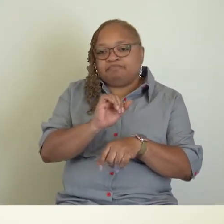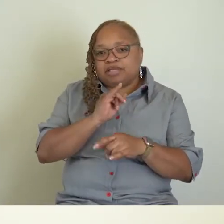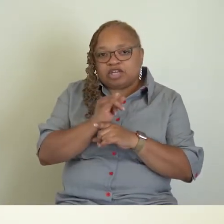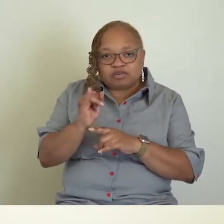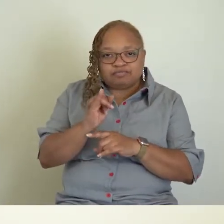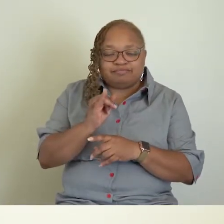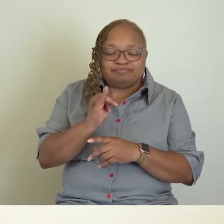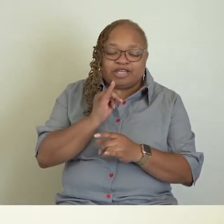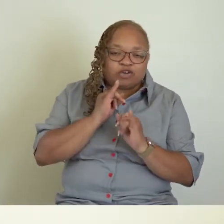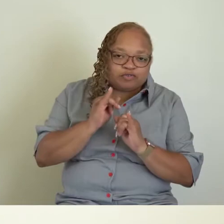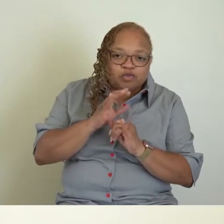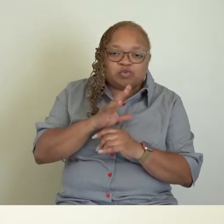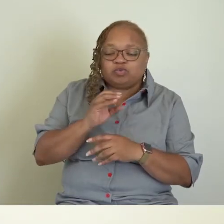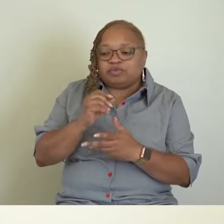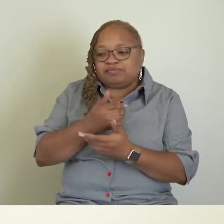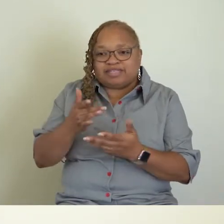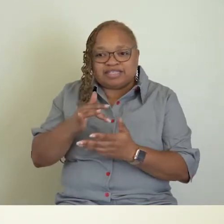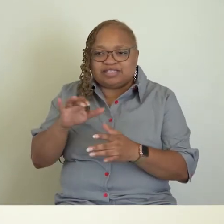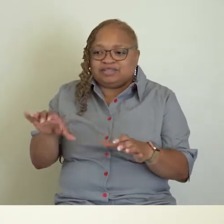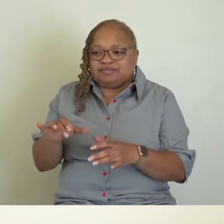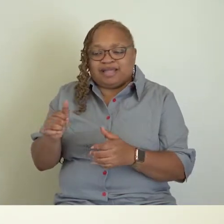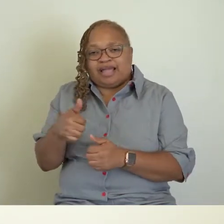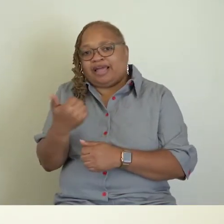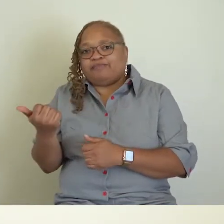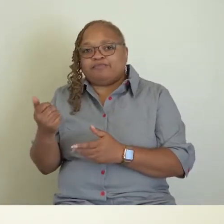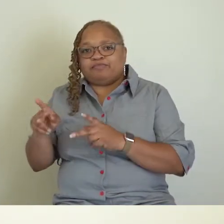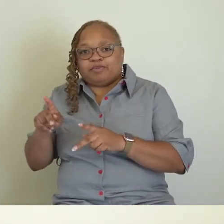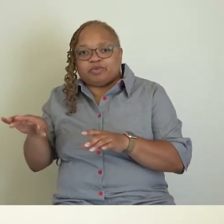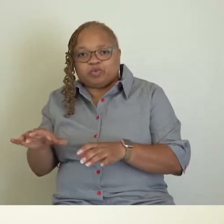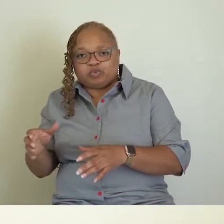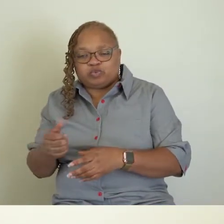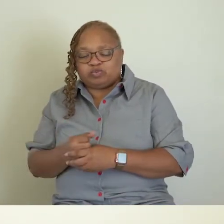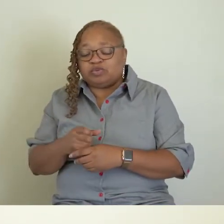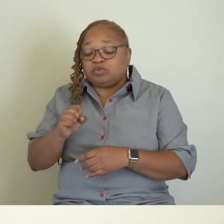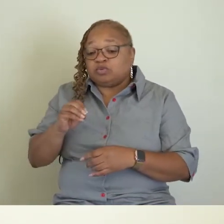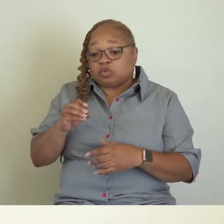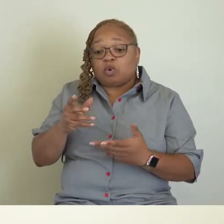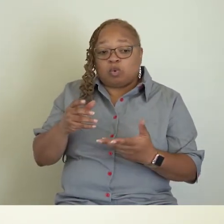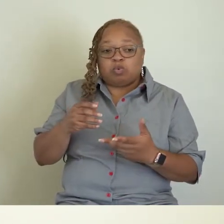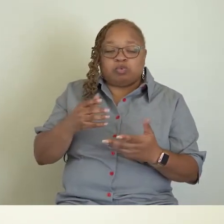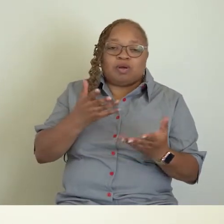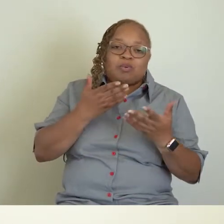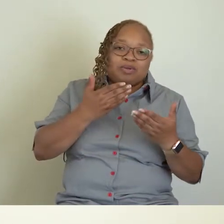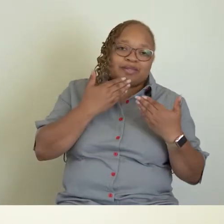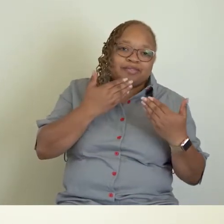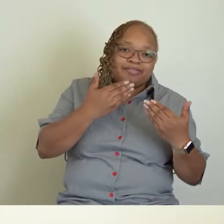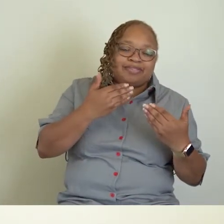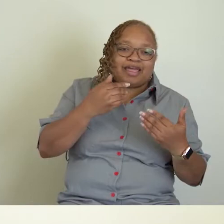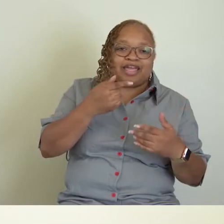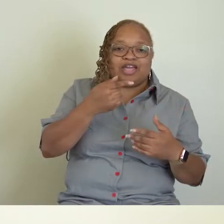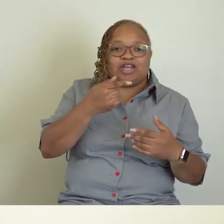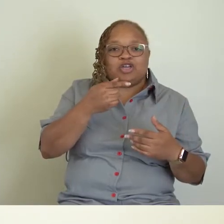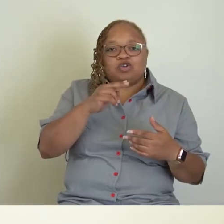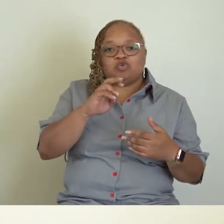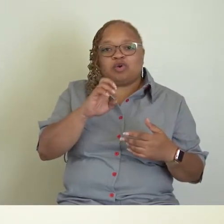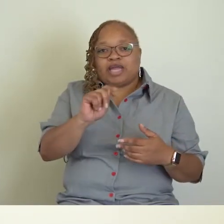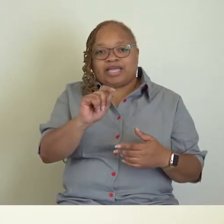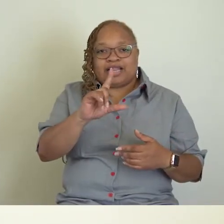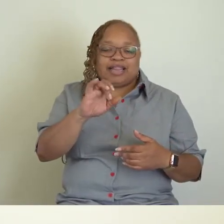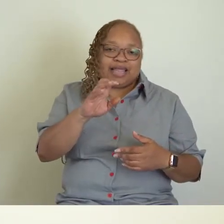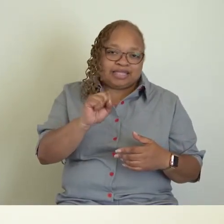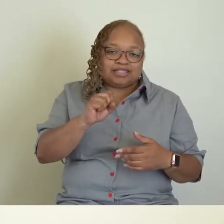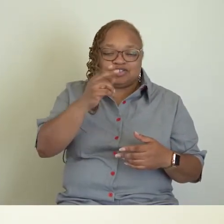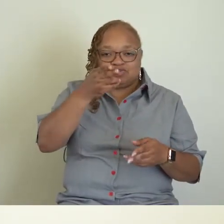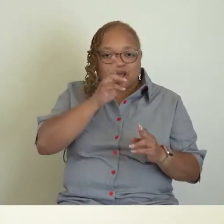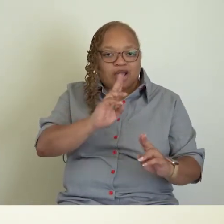else does. Well, first I'd like to thank Great Lakes for the nomination and honoring me with this award. I'm very thankful